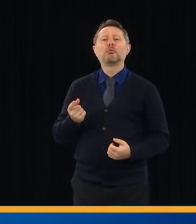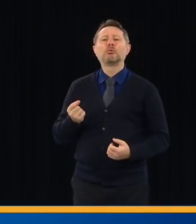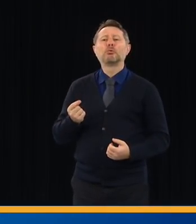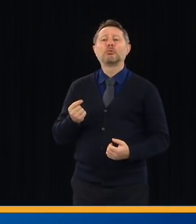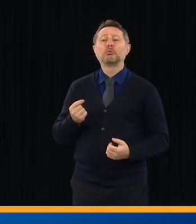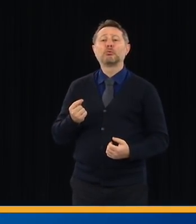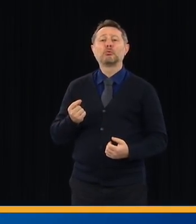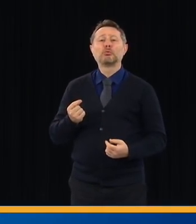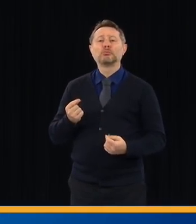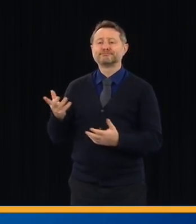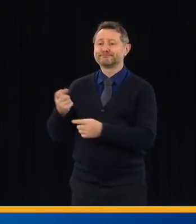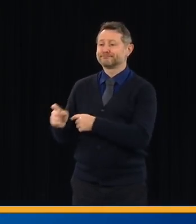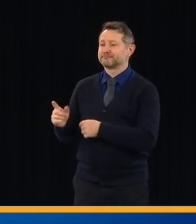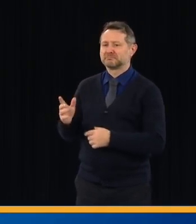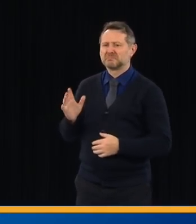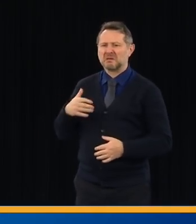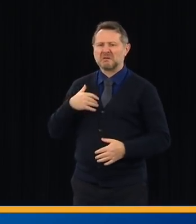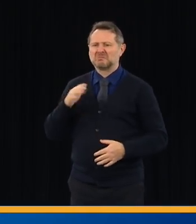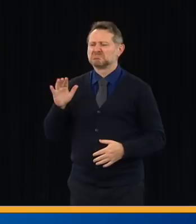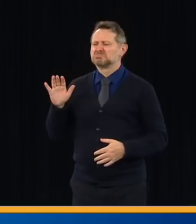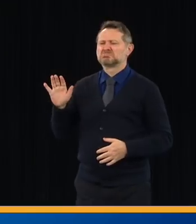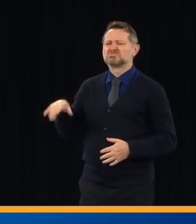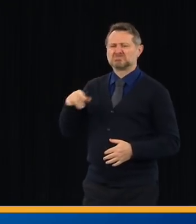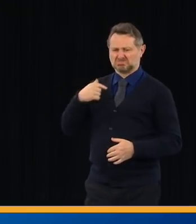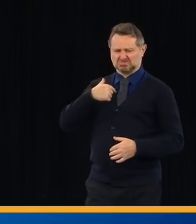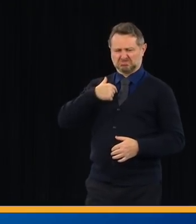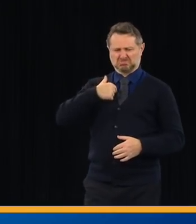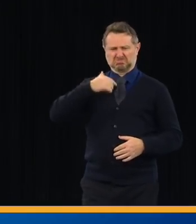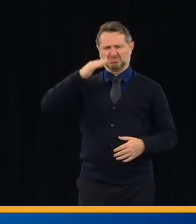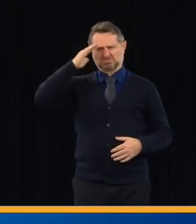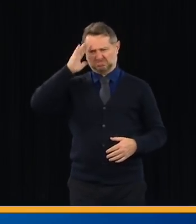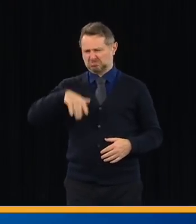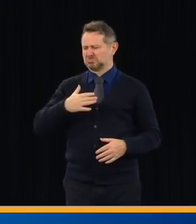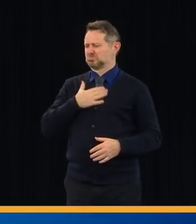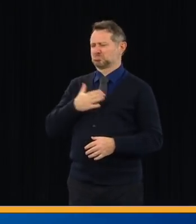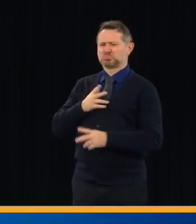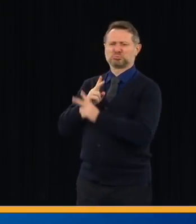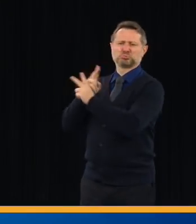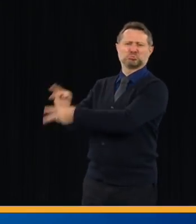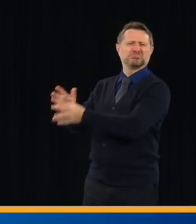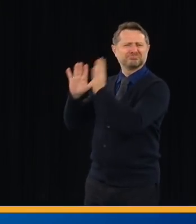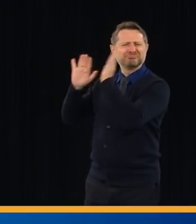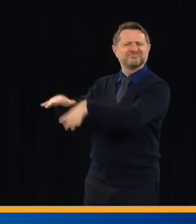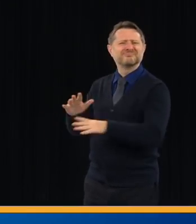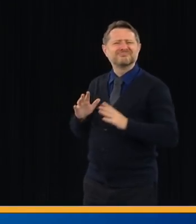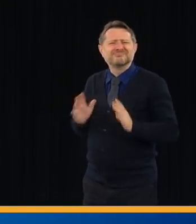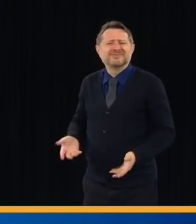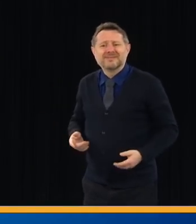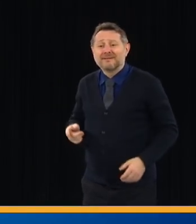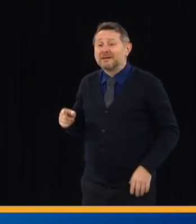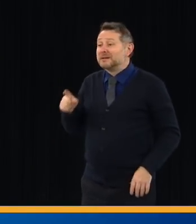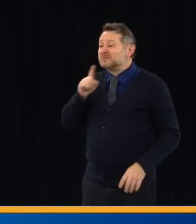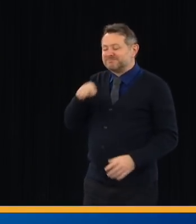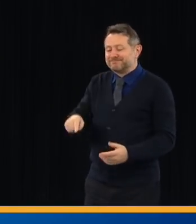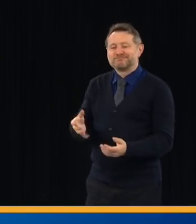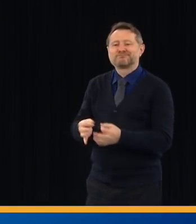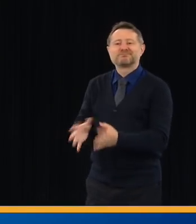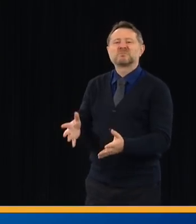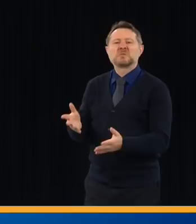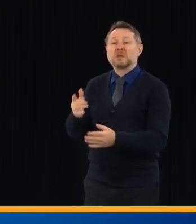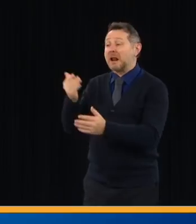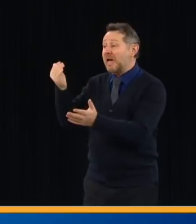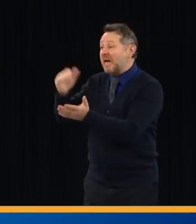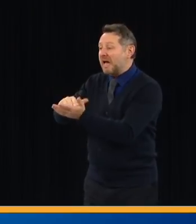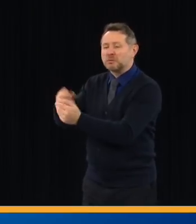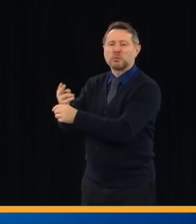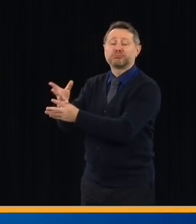about it, but I say to him, I was glad to lend you that hose. I see I can't use it anymore. It's